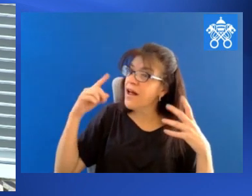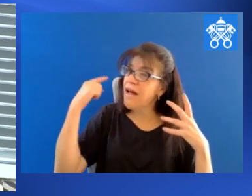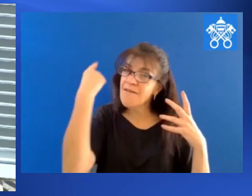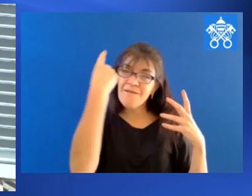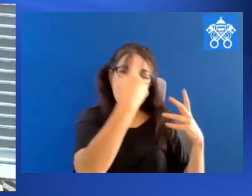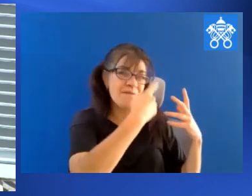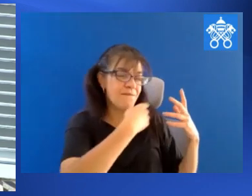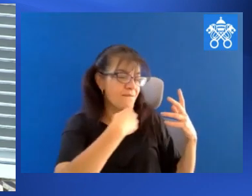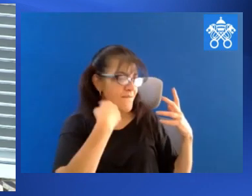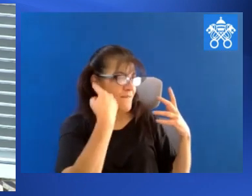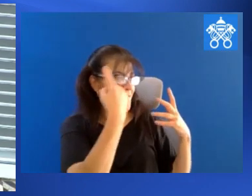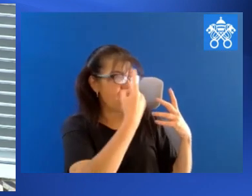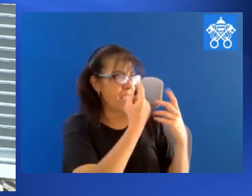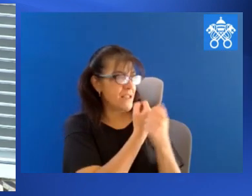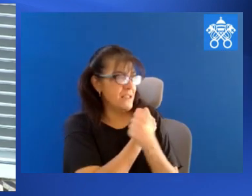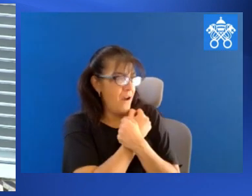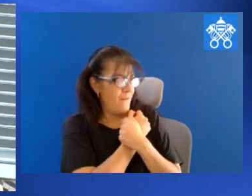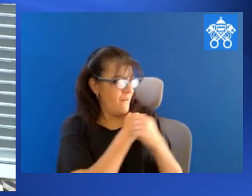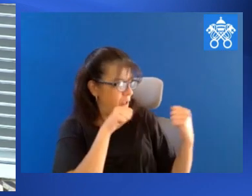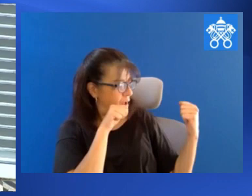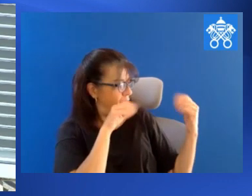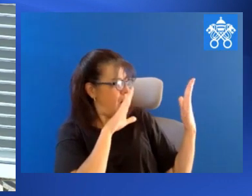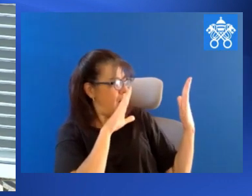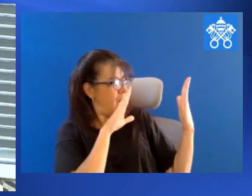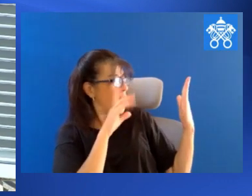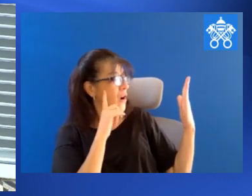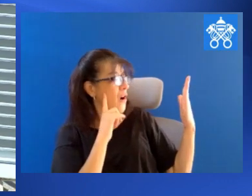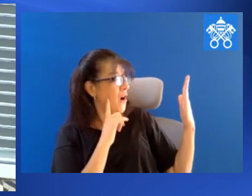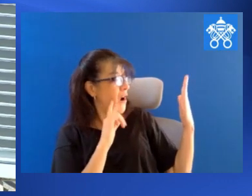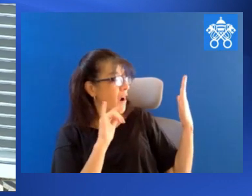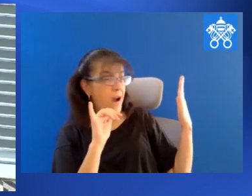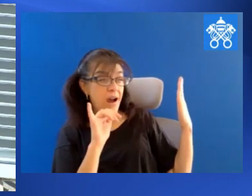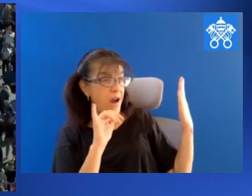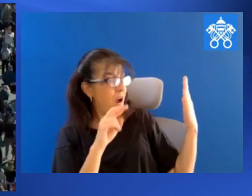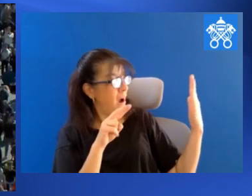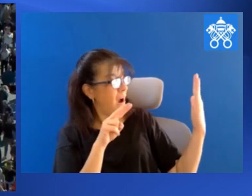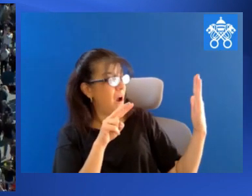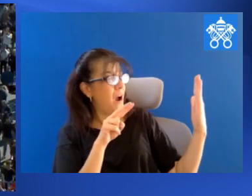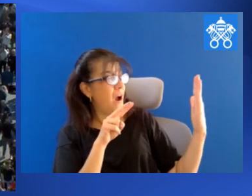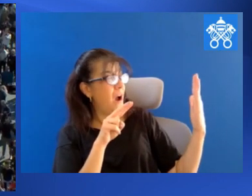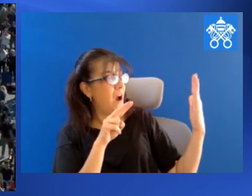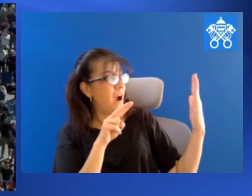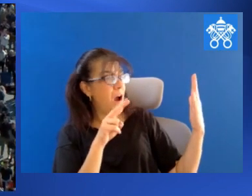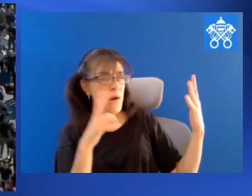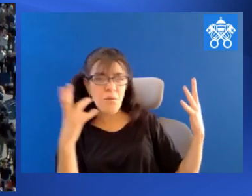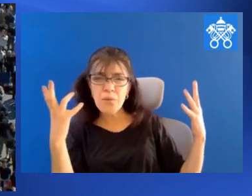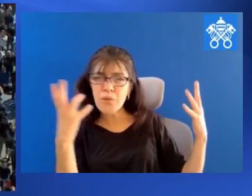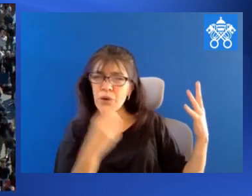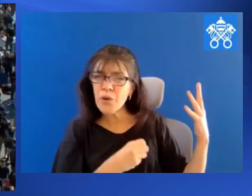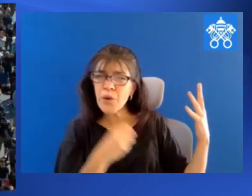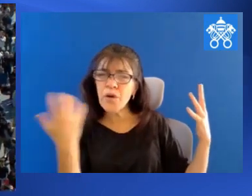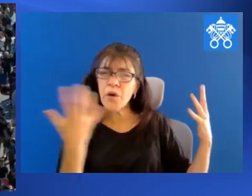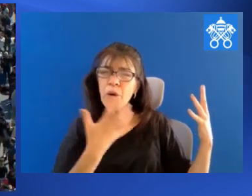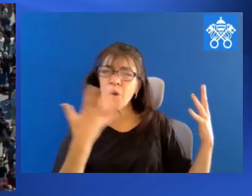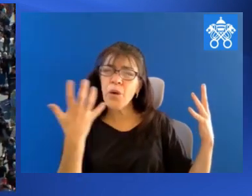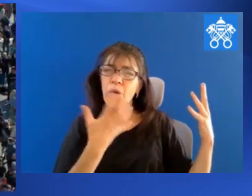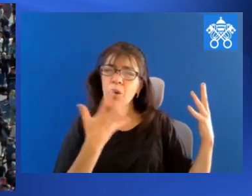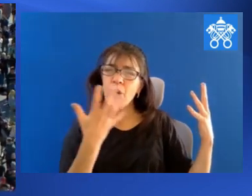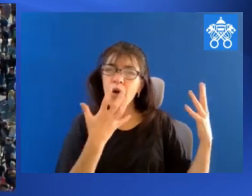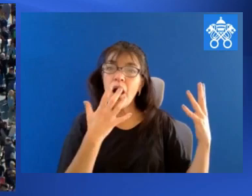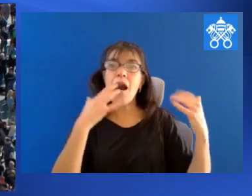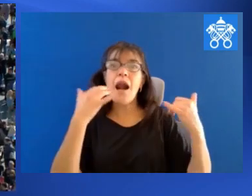They had the face of love before their very eyes for so long without ever being aware of how beautiful it